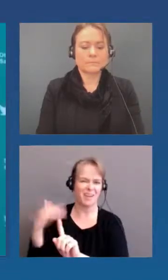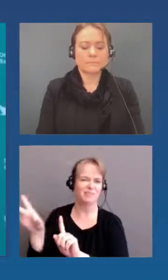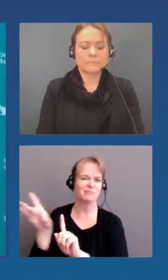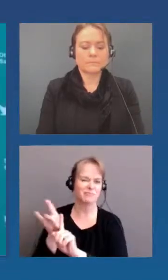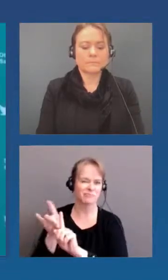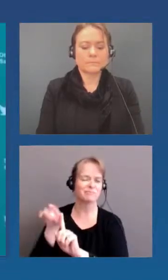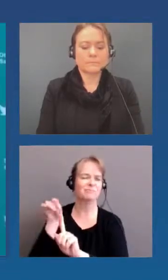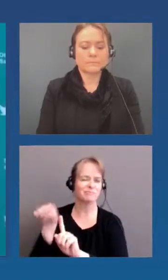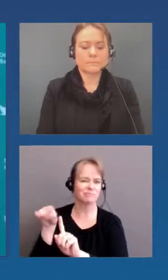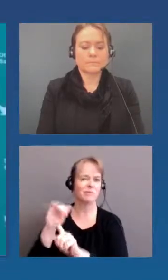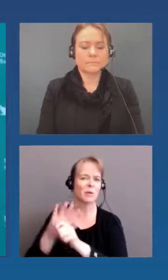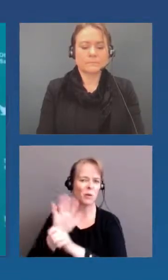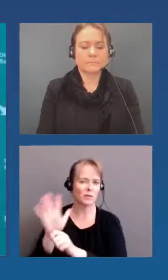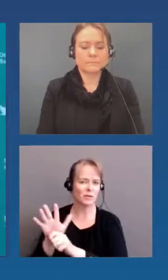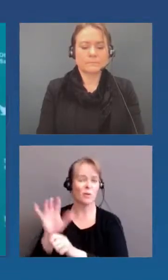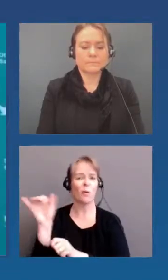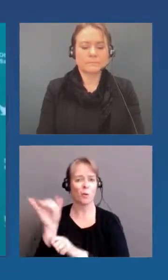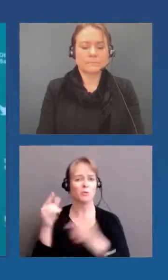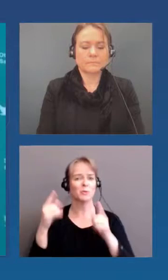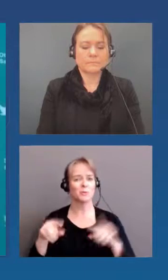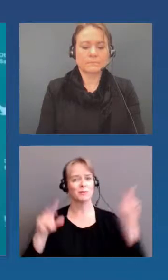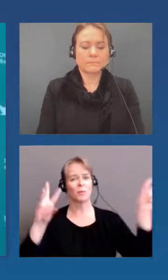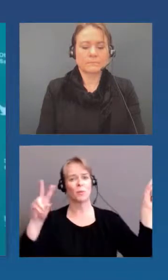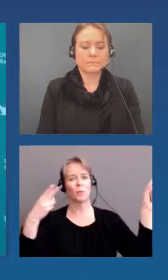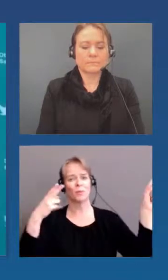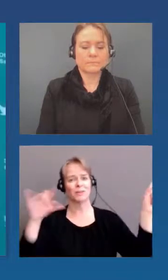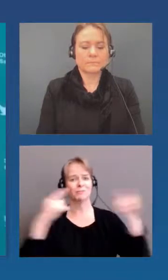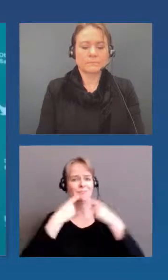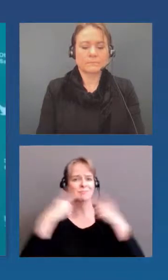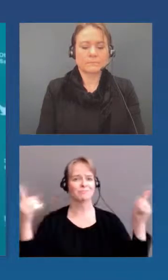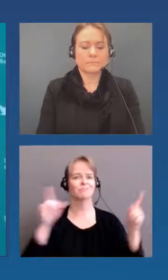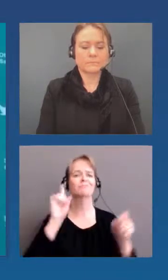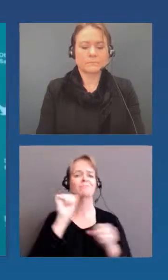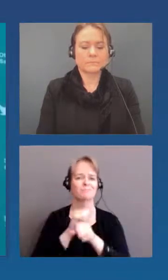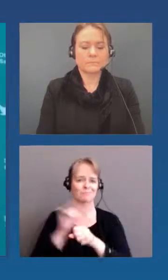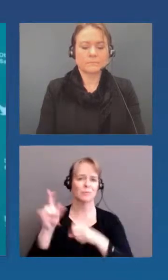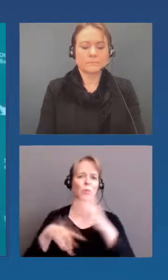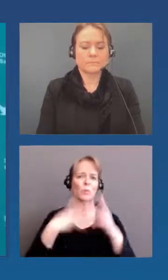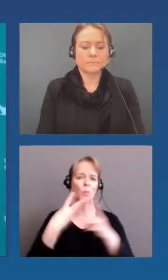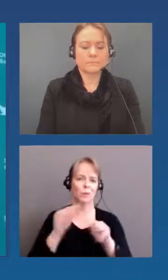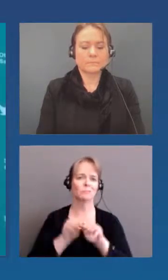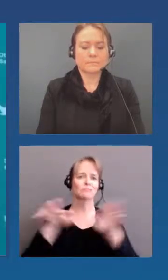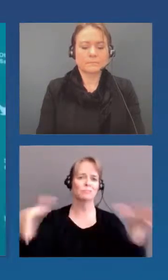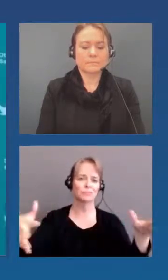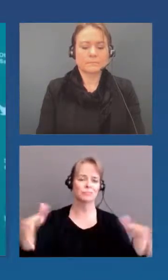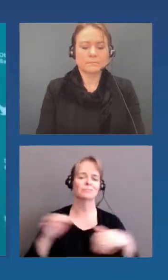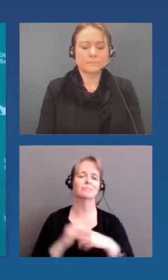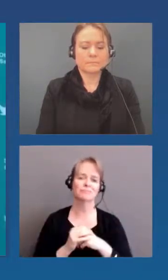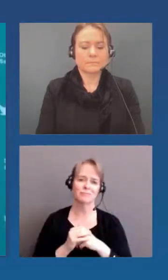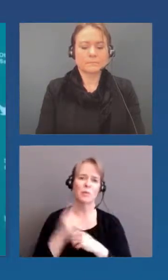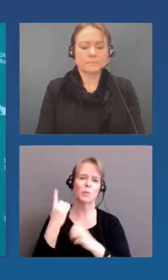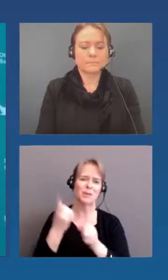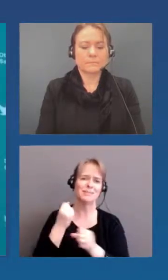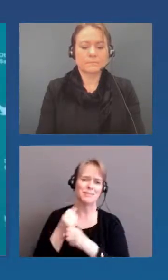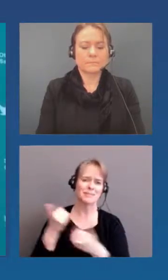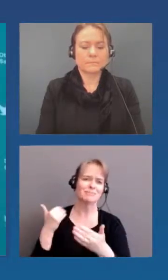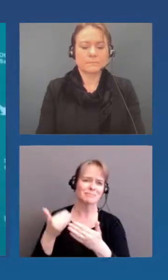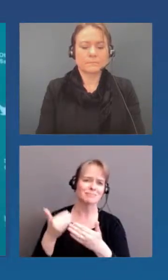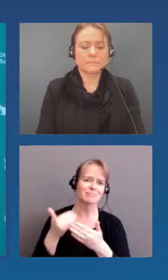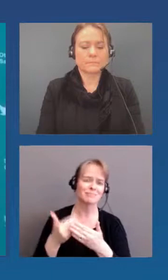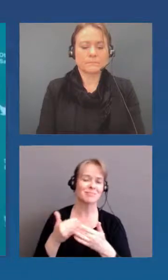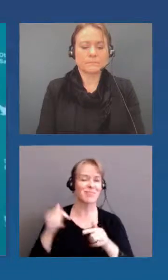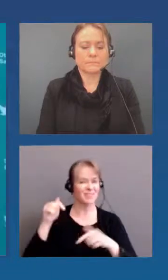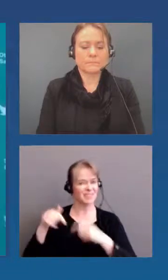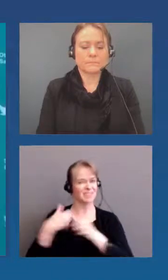Health Organization declared a pandemic. This has been the most challenging year of many of our lives,